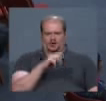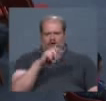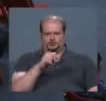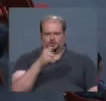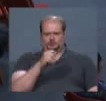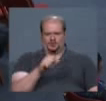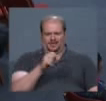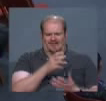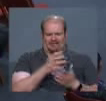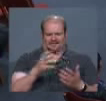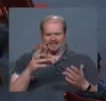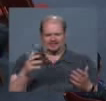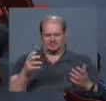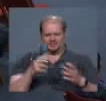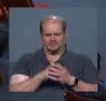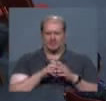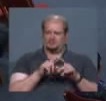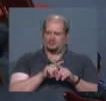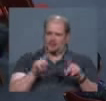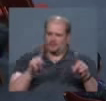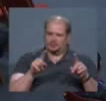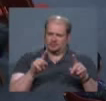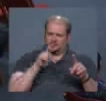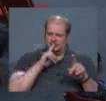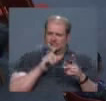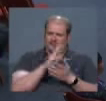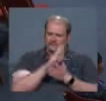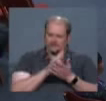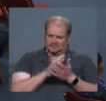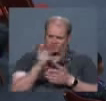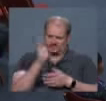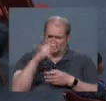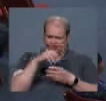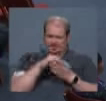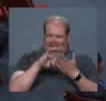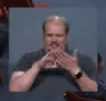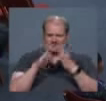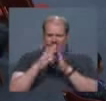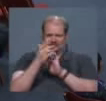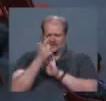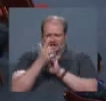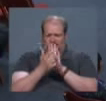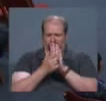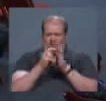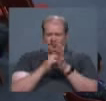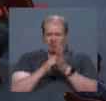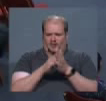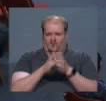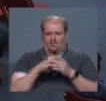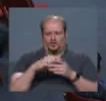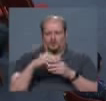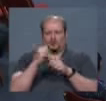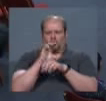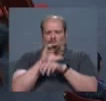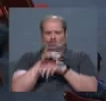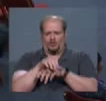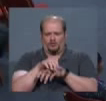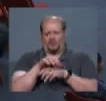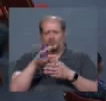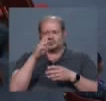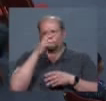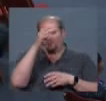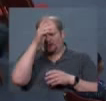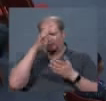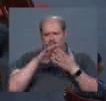anything. But is there something in the city law that would hold the parents